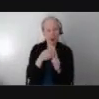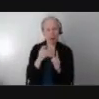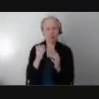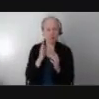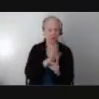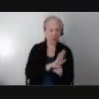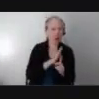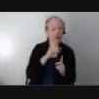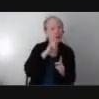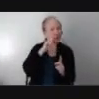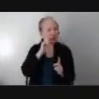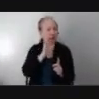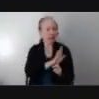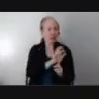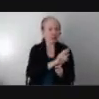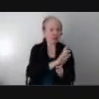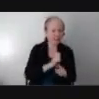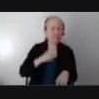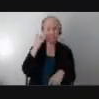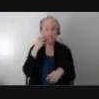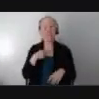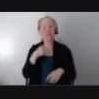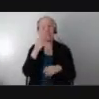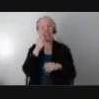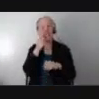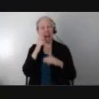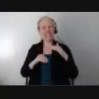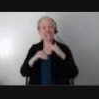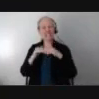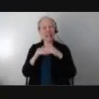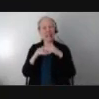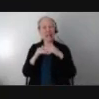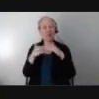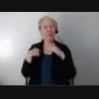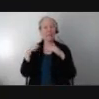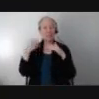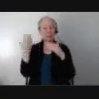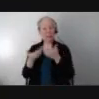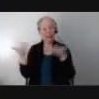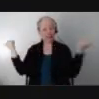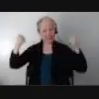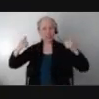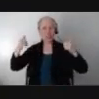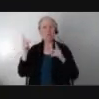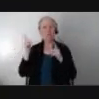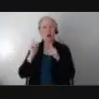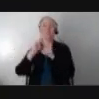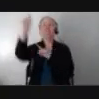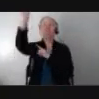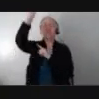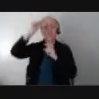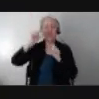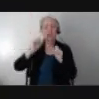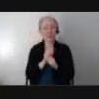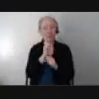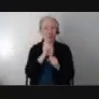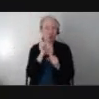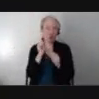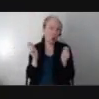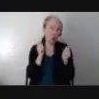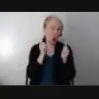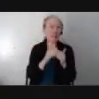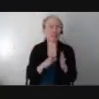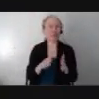but the next steps are enabling all leaders at all levels to have equal opportunity to apply their talents. And the work at NASA